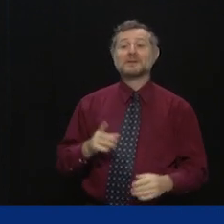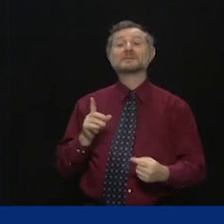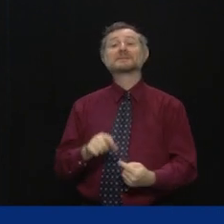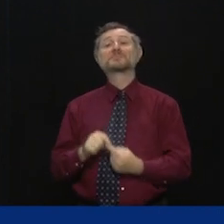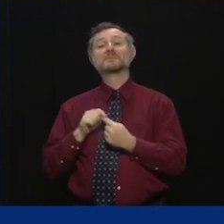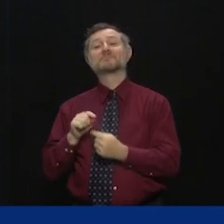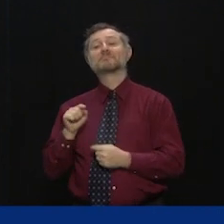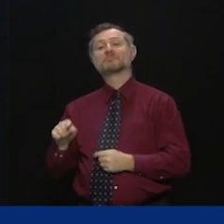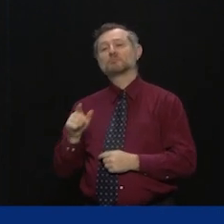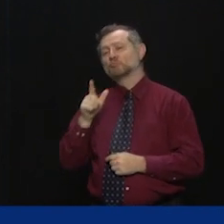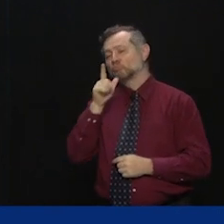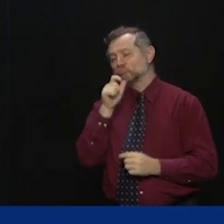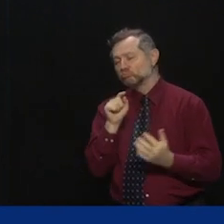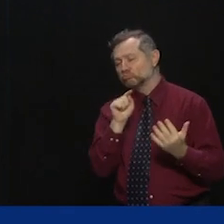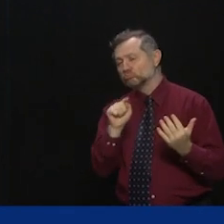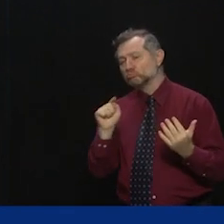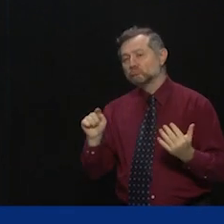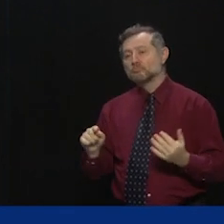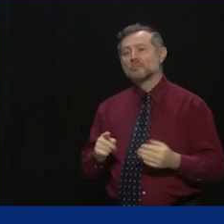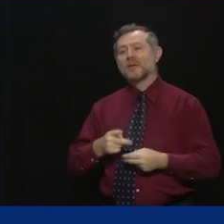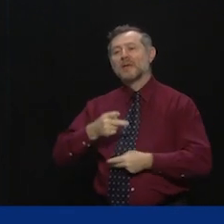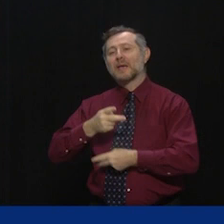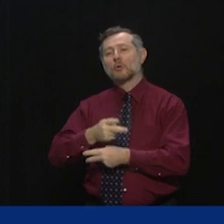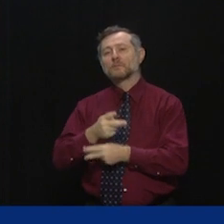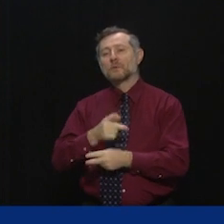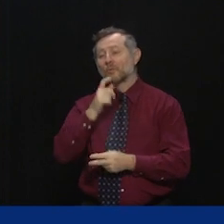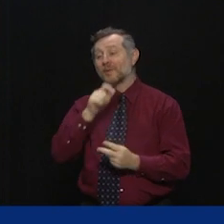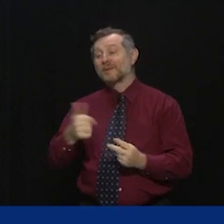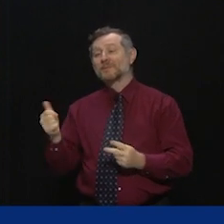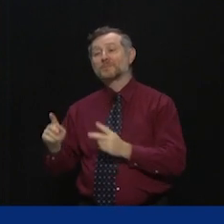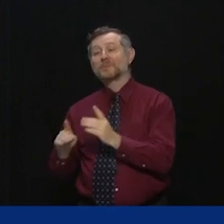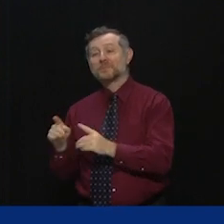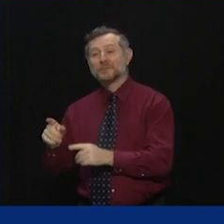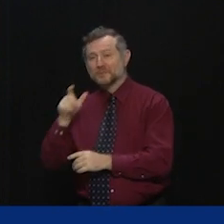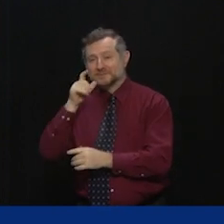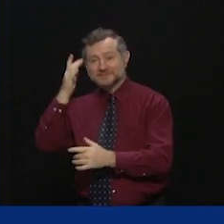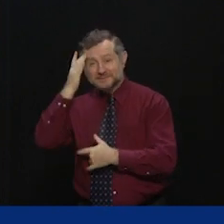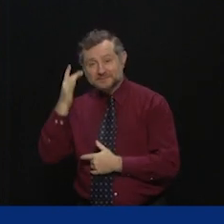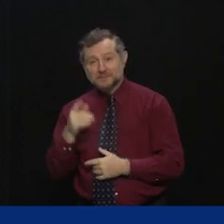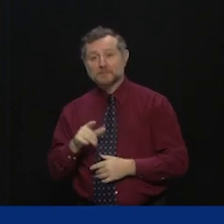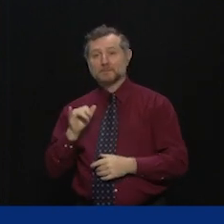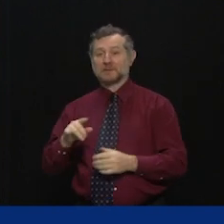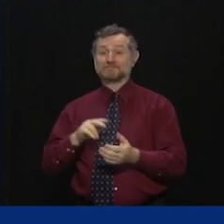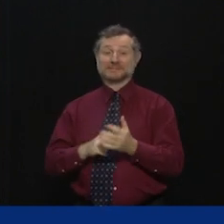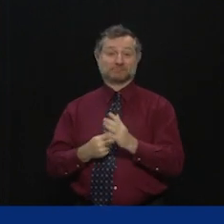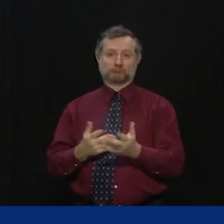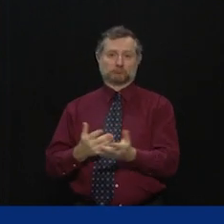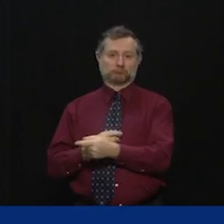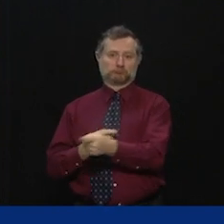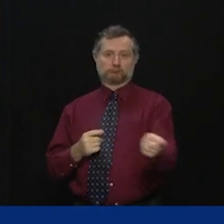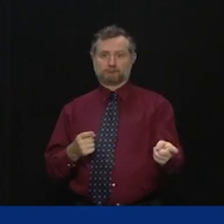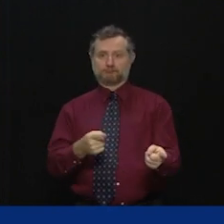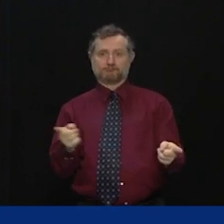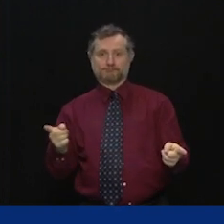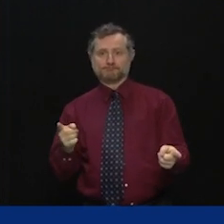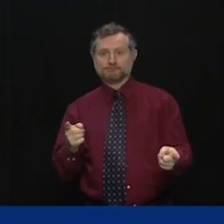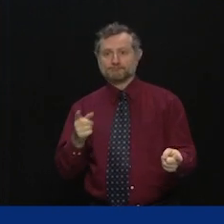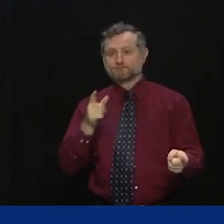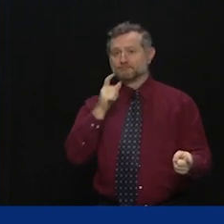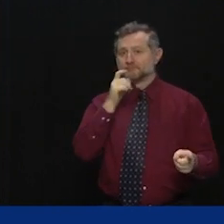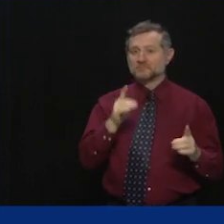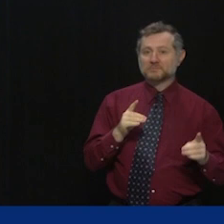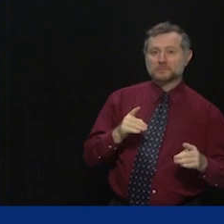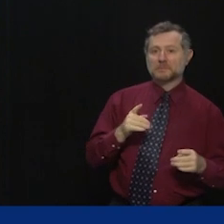individuals who are taking care of the people who are sick. And I'm talking about the confidence that people need to